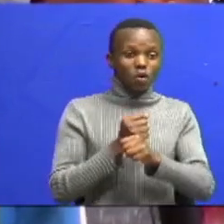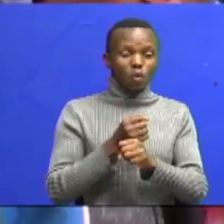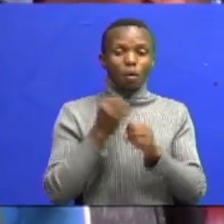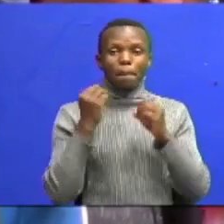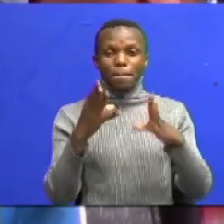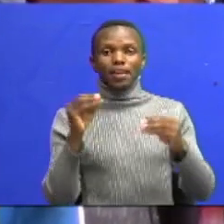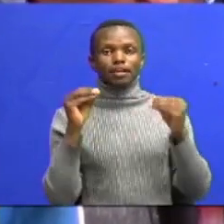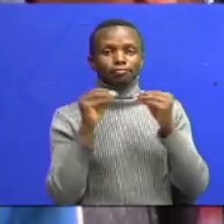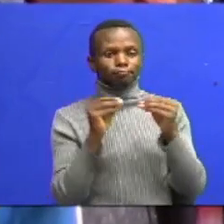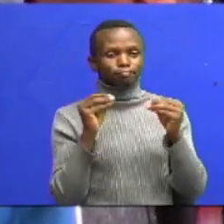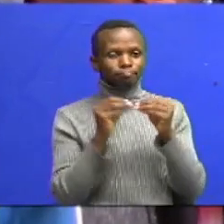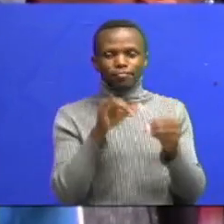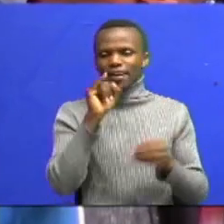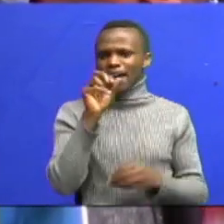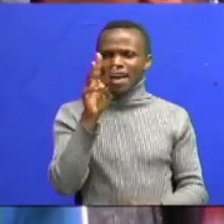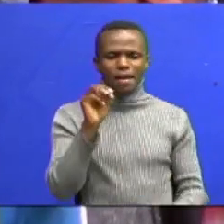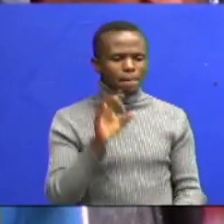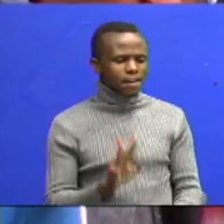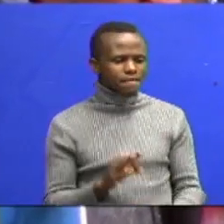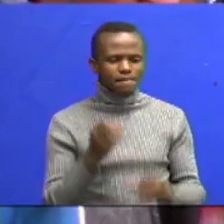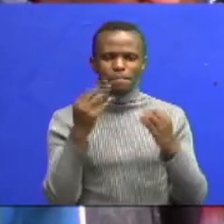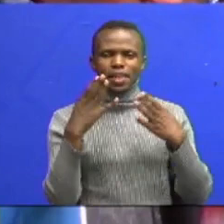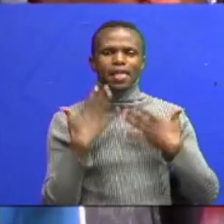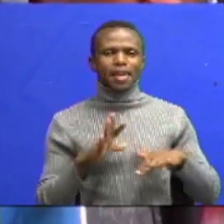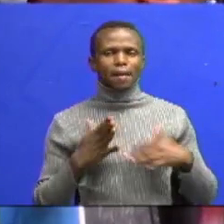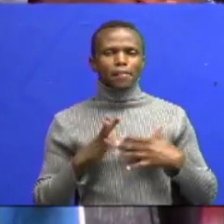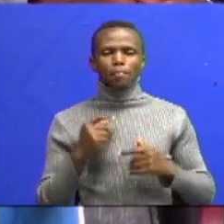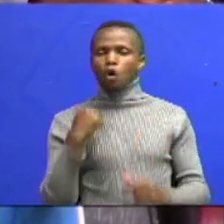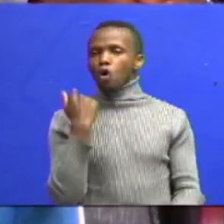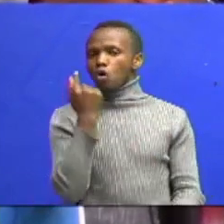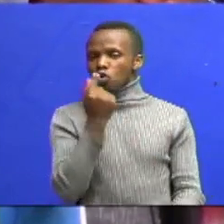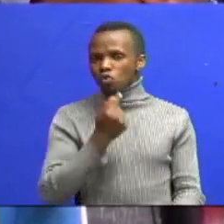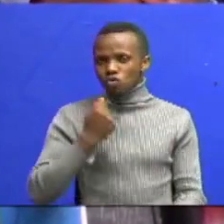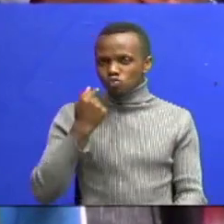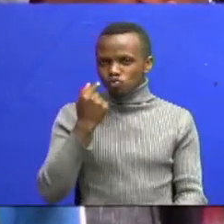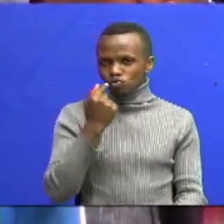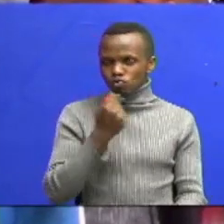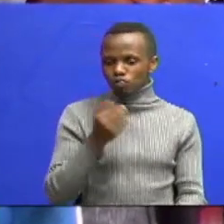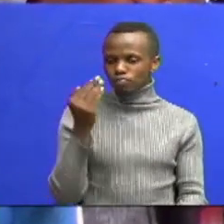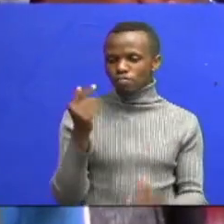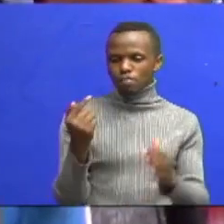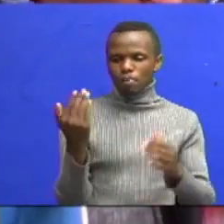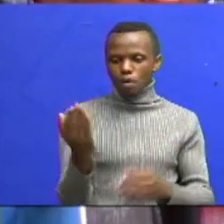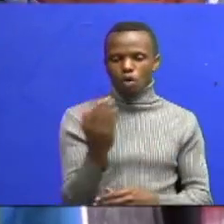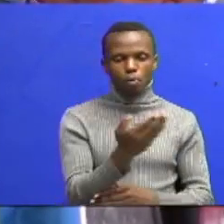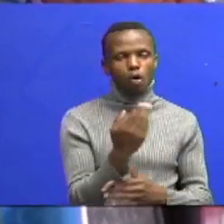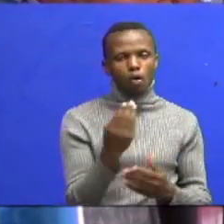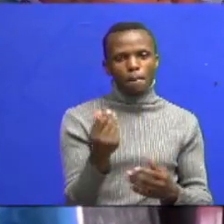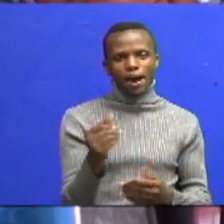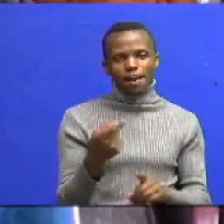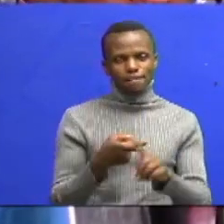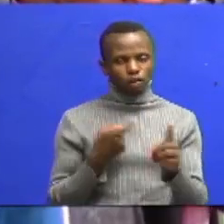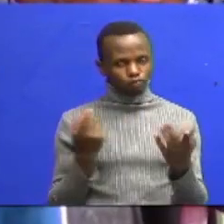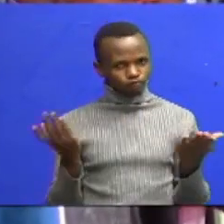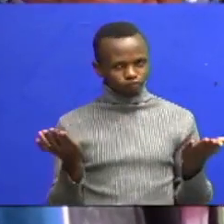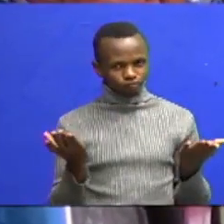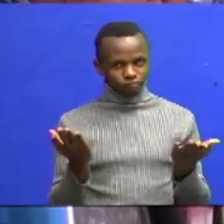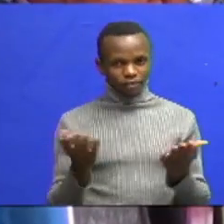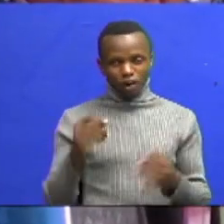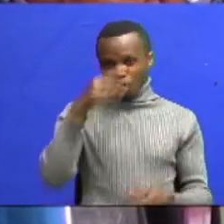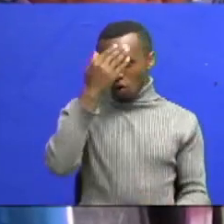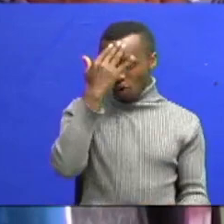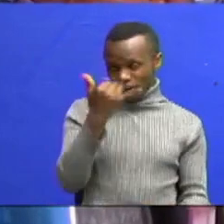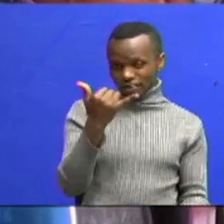Bank na IMF na wale watu wengine wengi ambao tumekopa pesa kutoka kwao. Kwa sababu